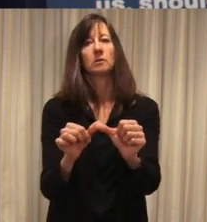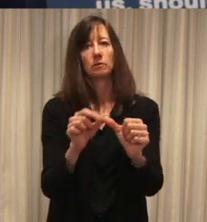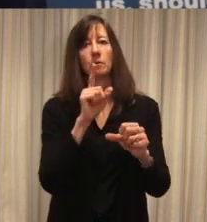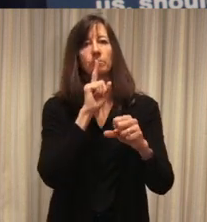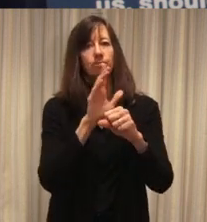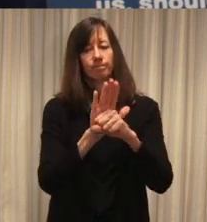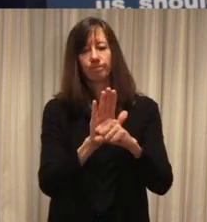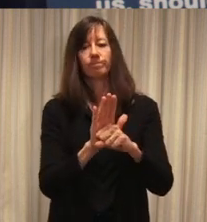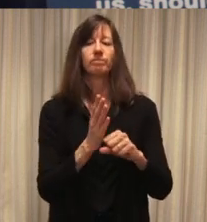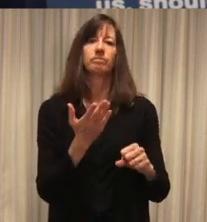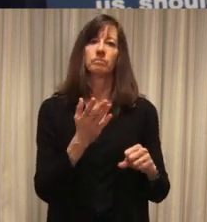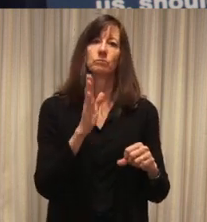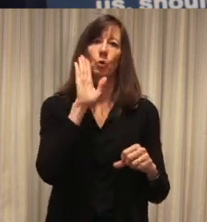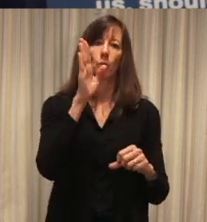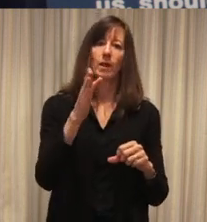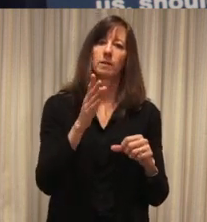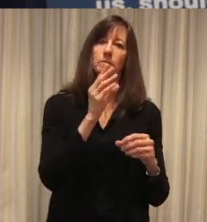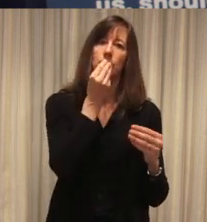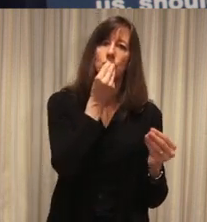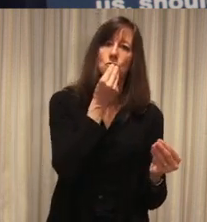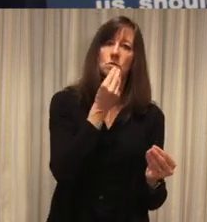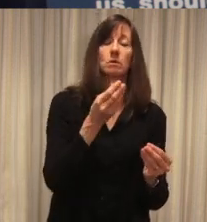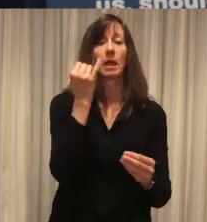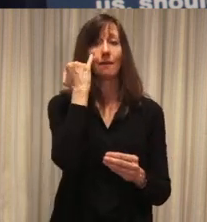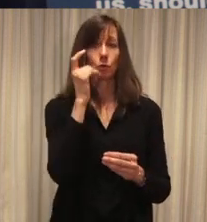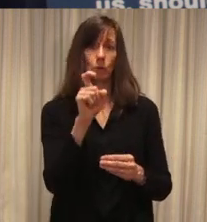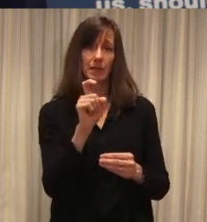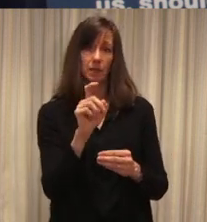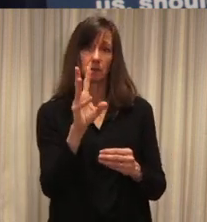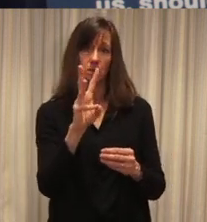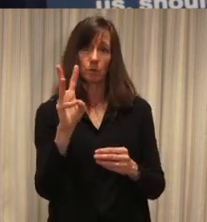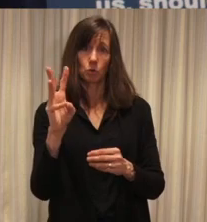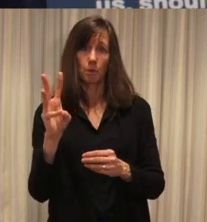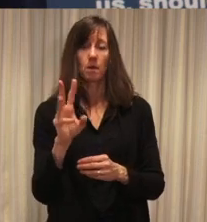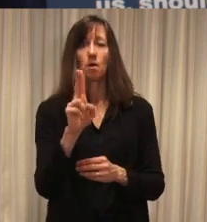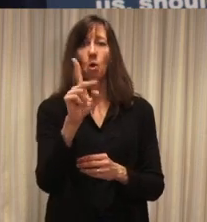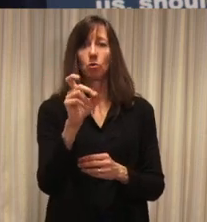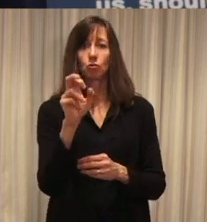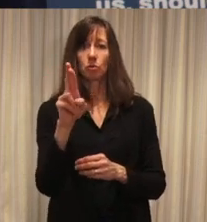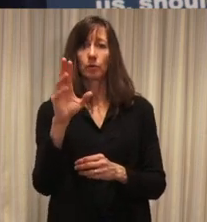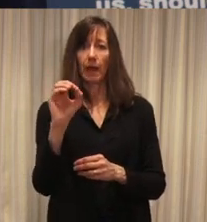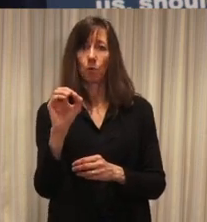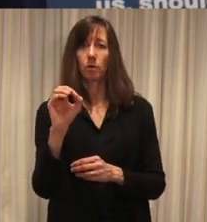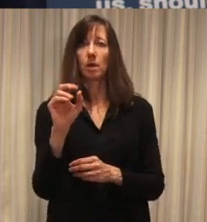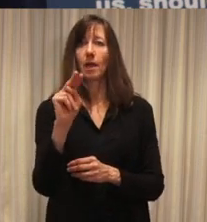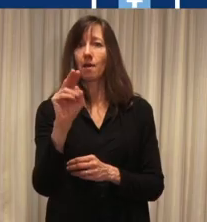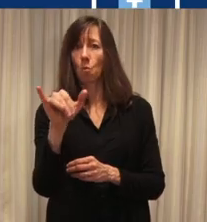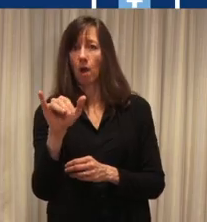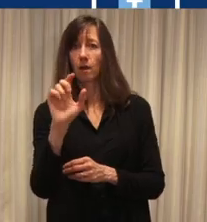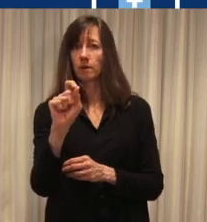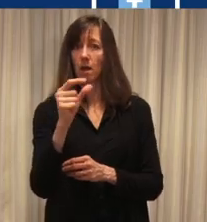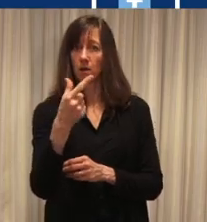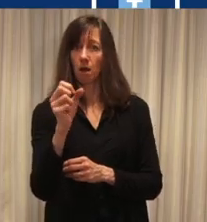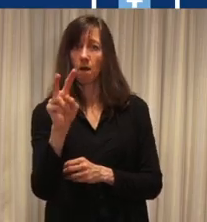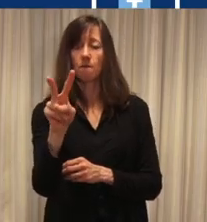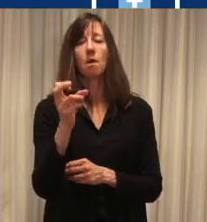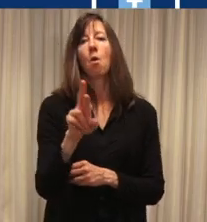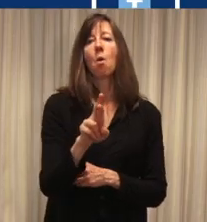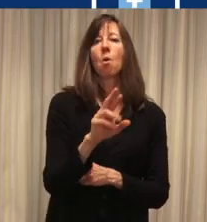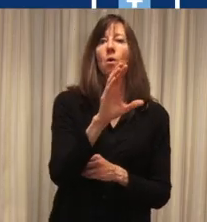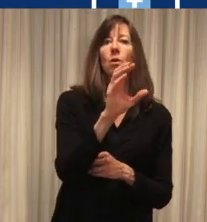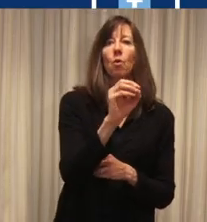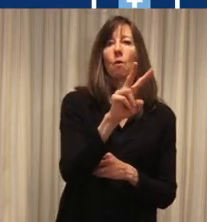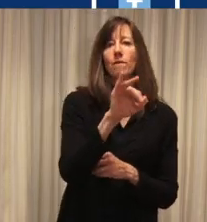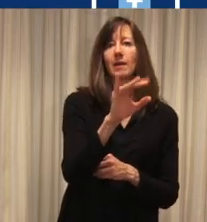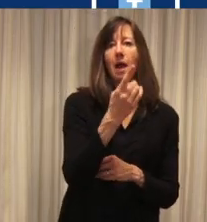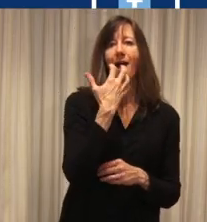website, which is ulstercountyny.gov. You can call our COVID-19 hotline, which can get you connected with what you